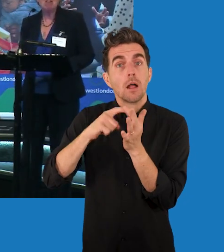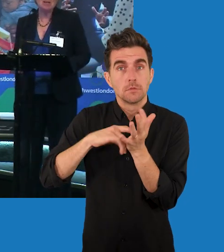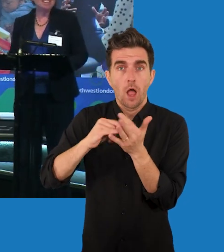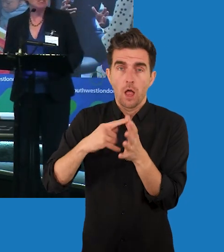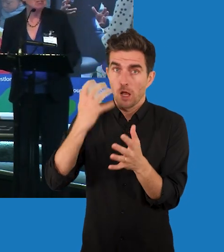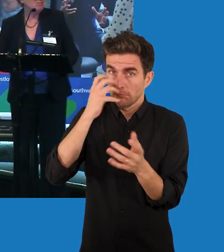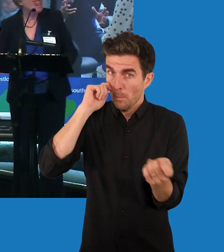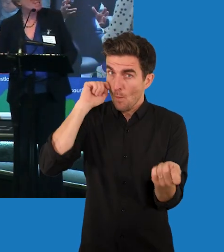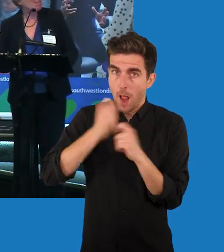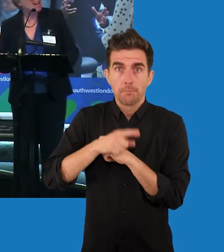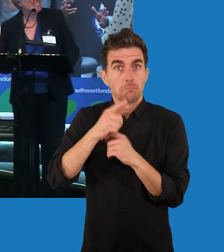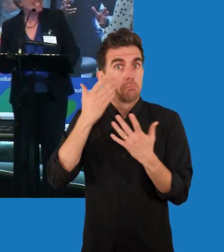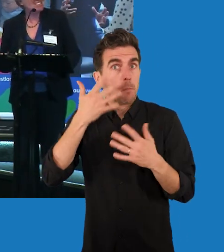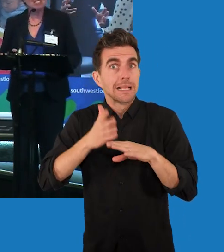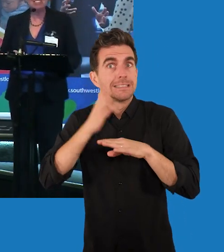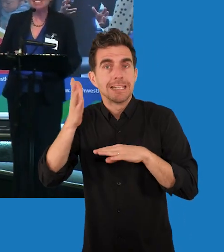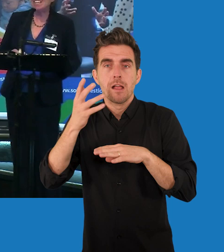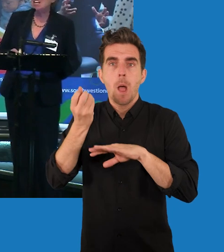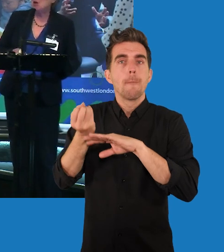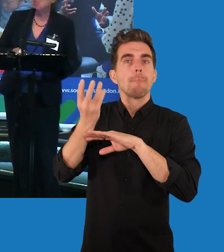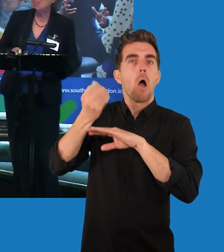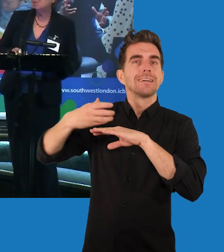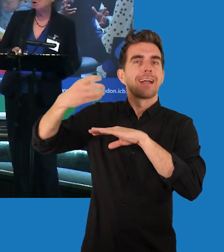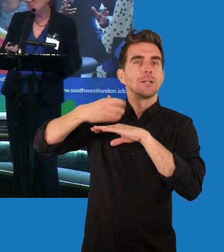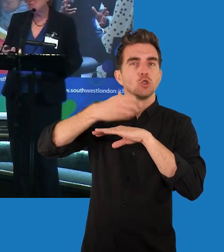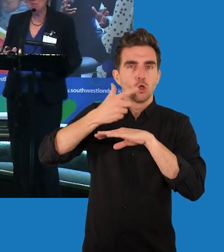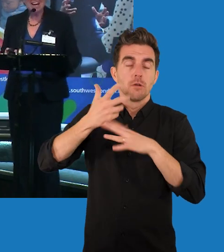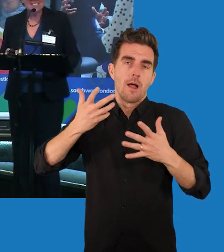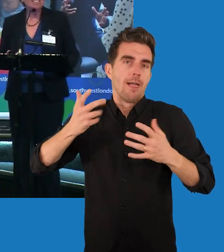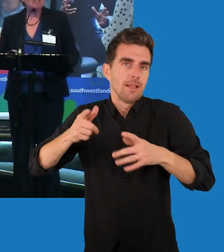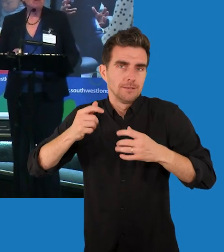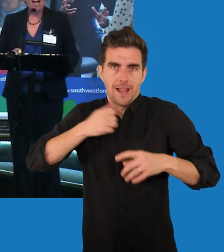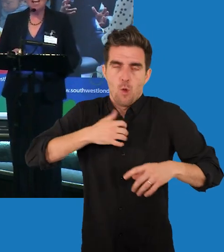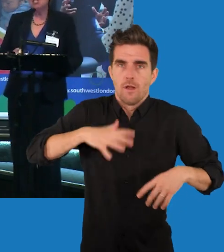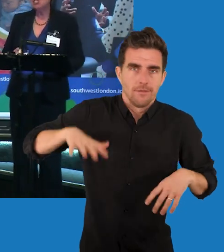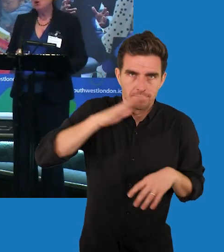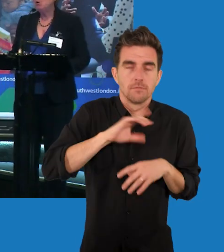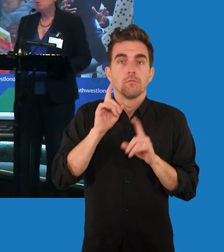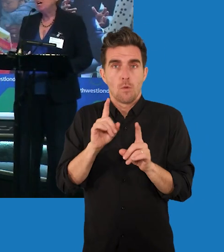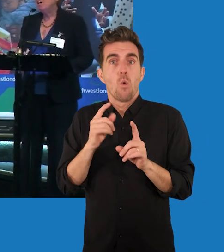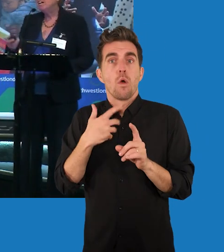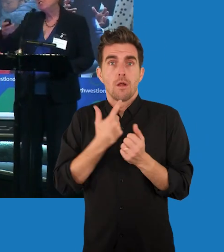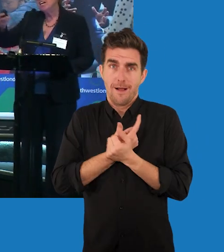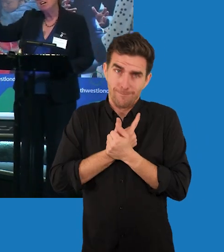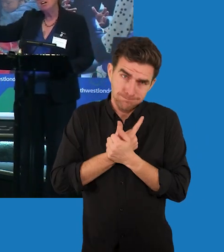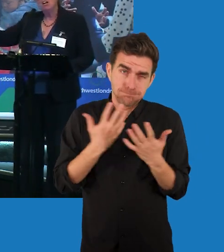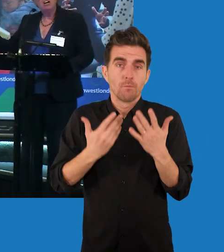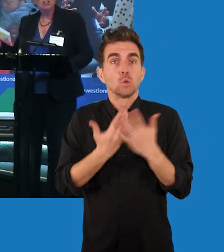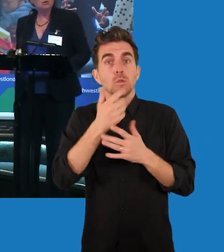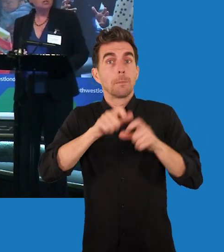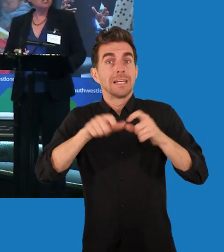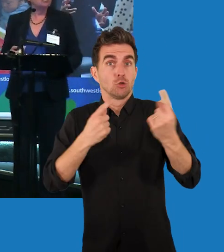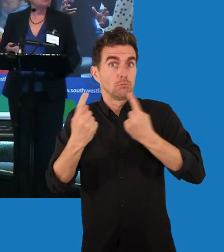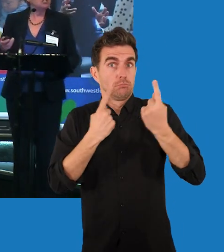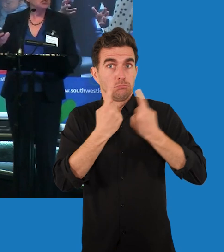changing rapidly. I don't know if you've been up to the power station recently, but that's part of our patch. And so we are now taking a